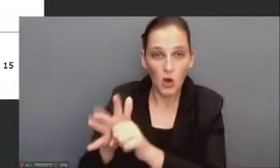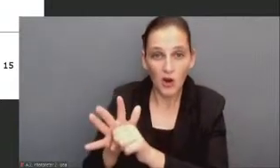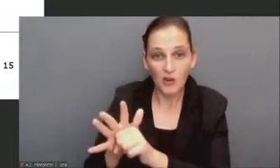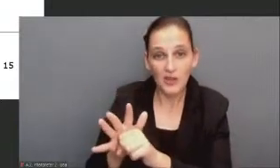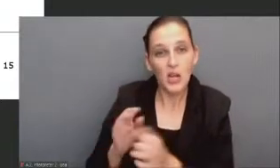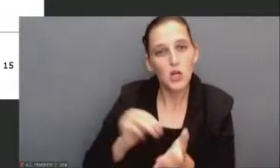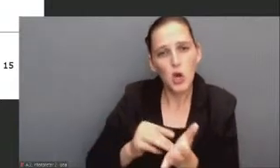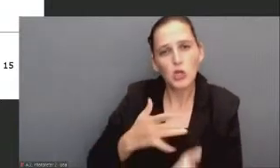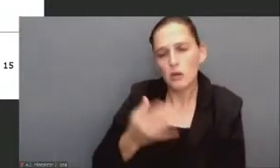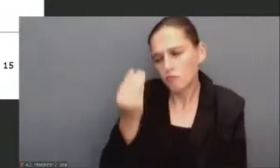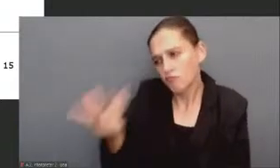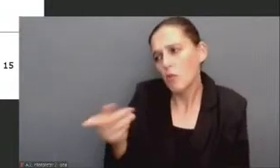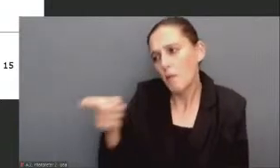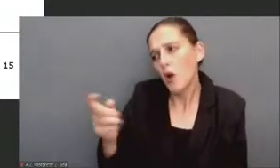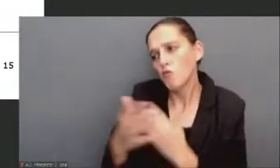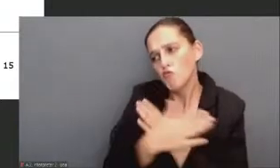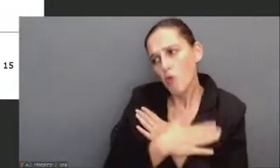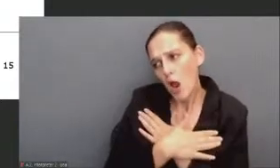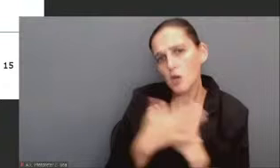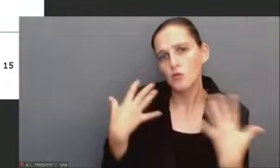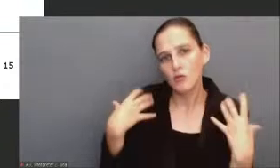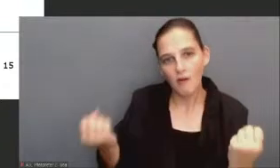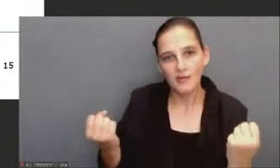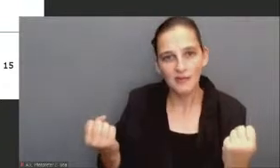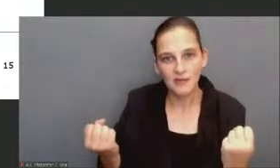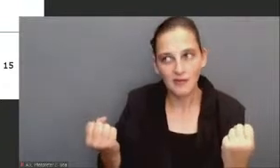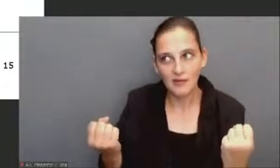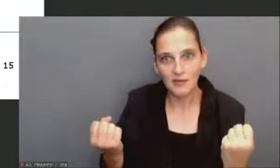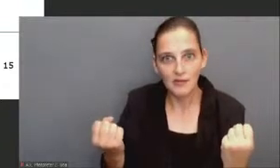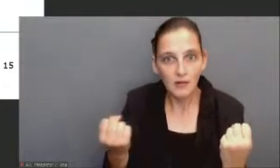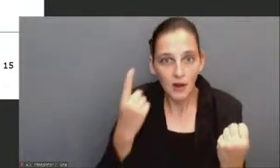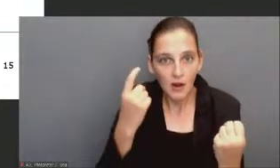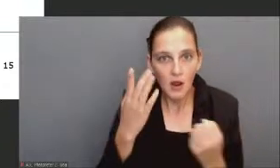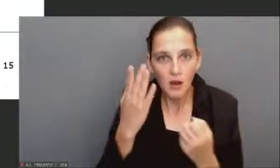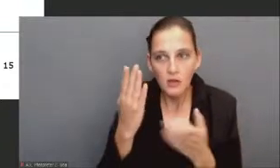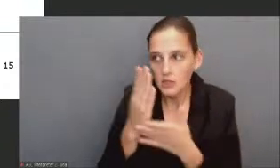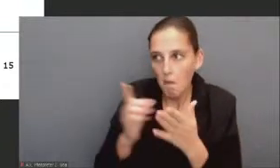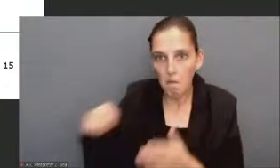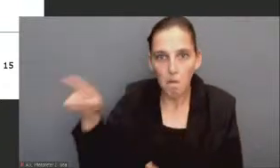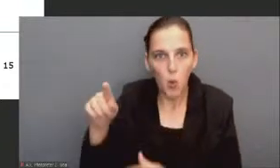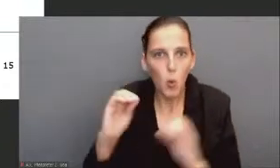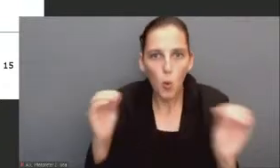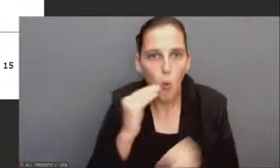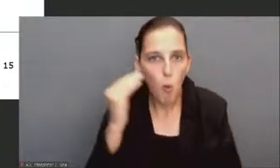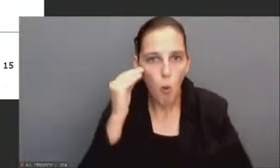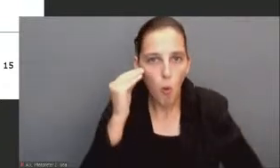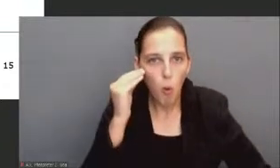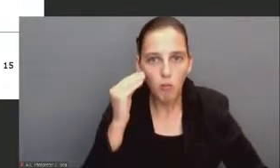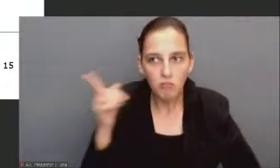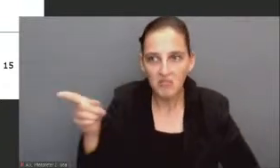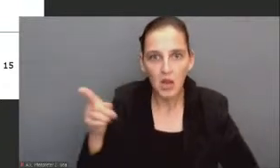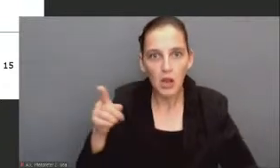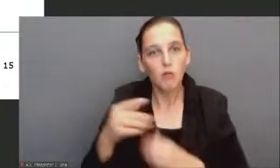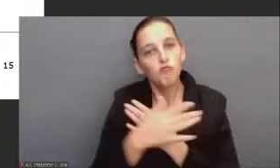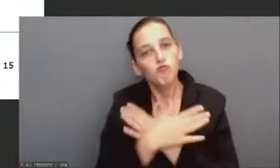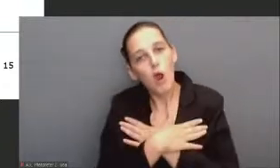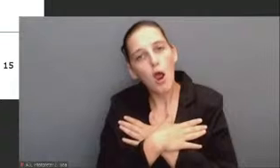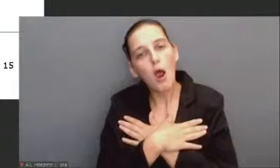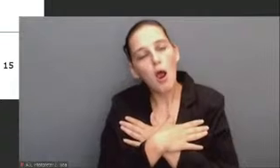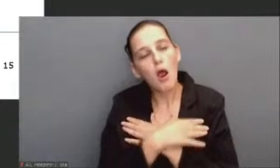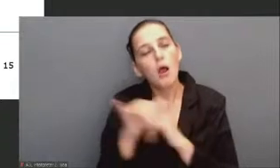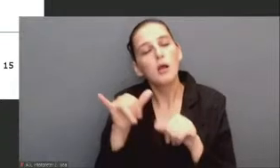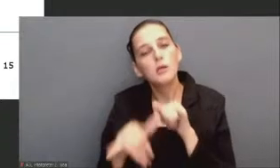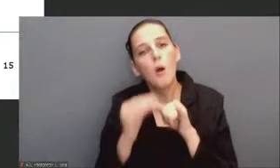Unfortunately, this simple treatment is not available to many people experiencing homelessness. The lack of the ability to rest will exacerbate their conditions,